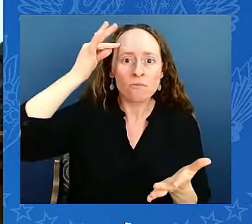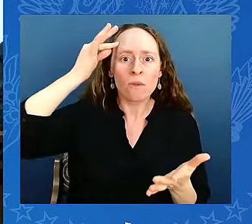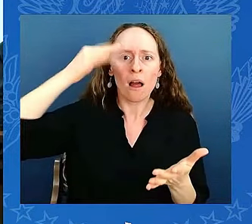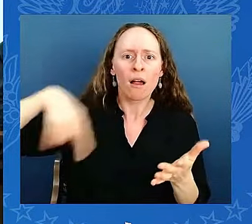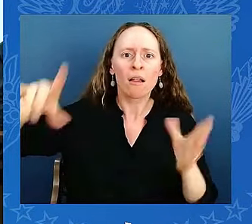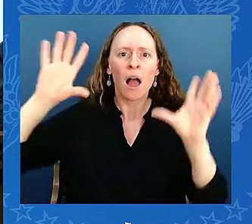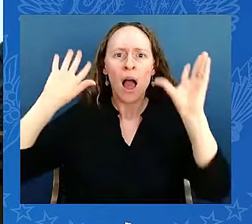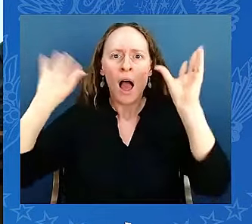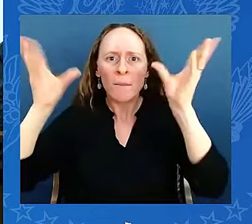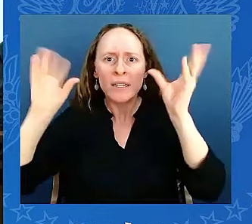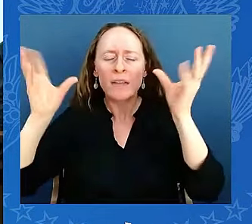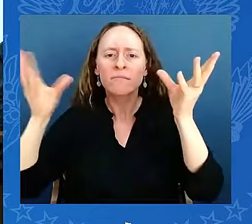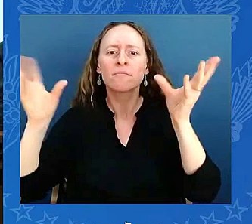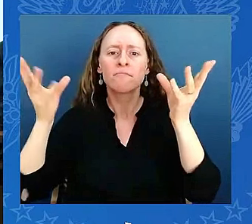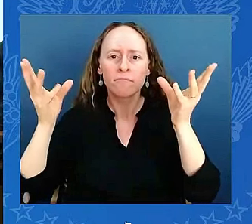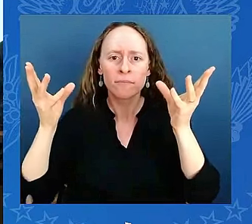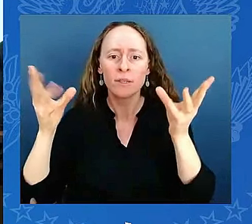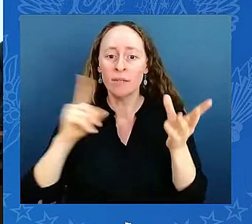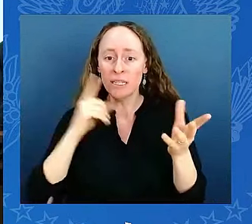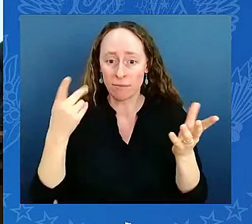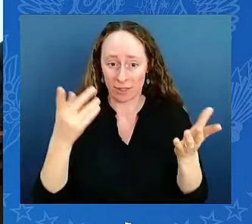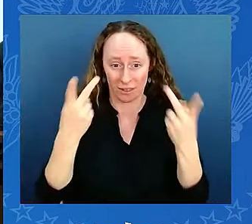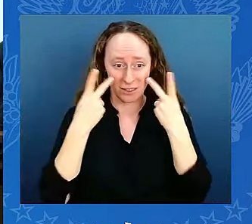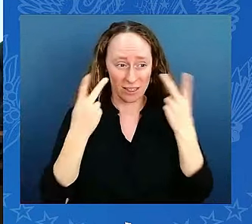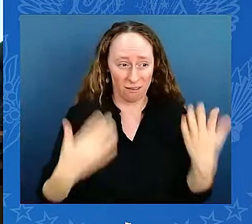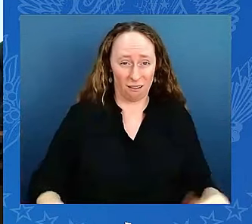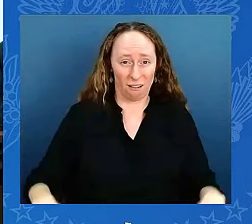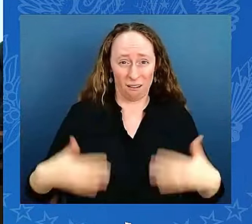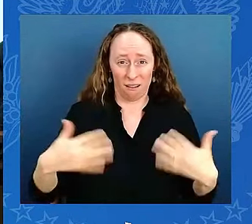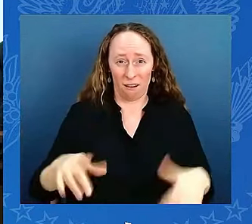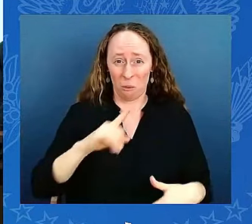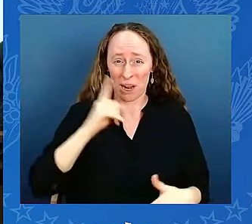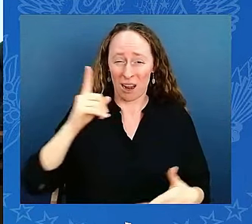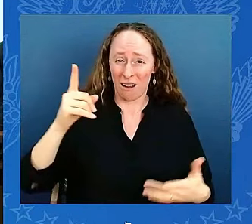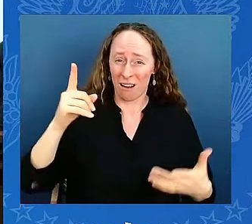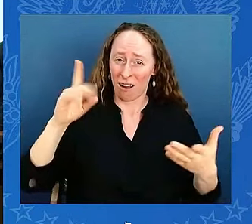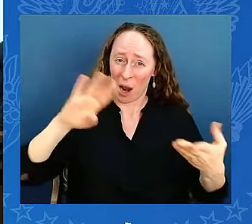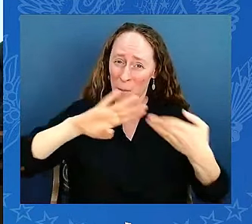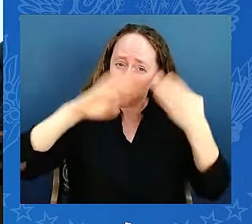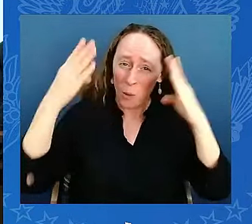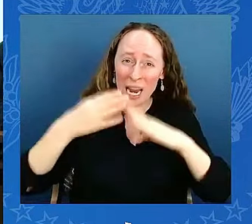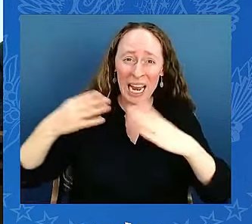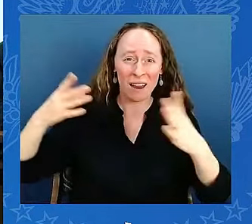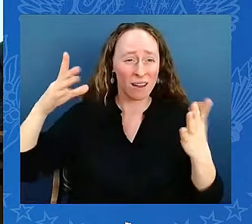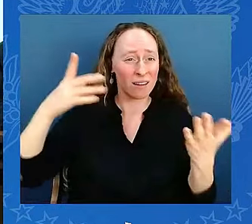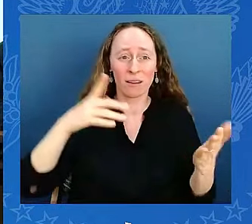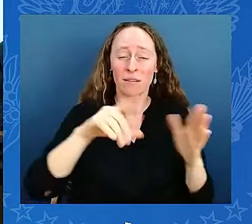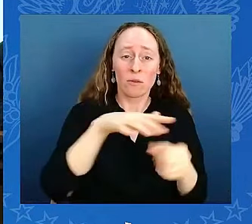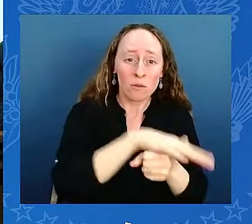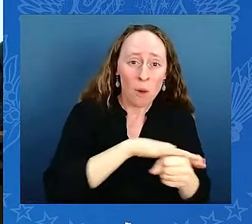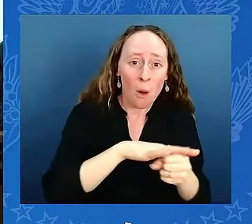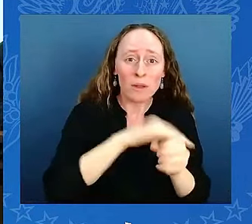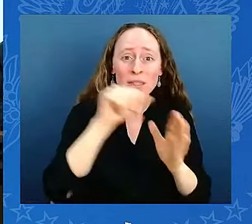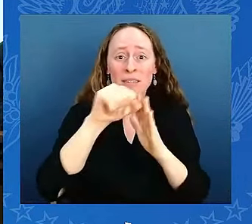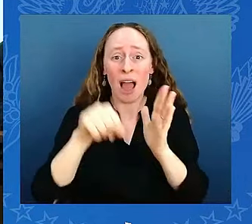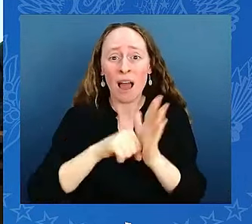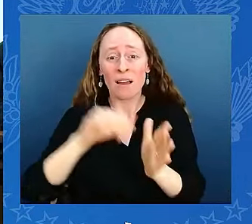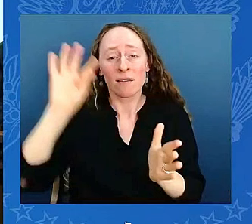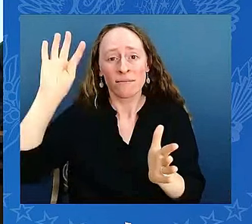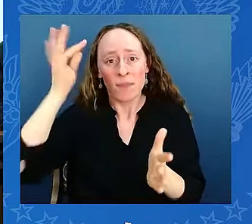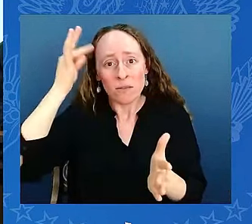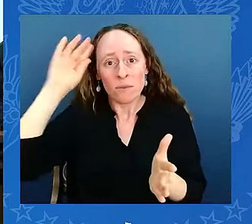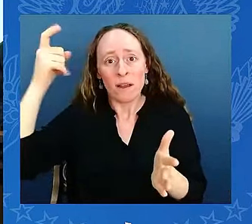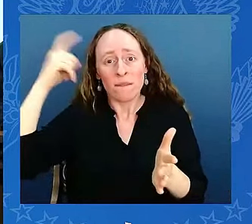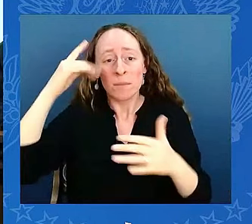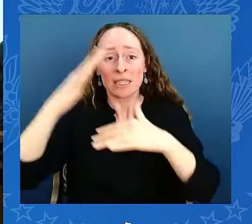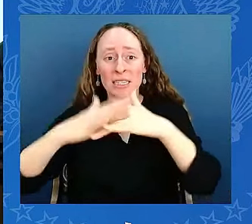whole of community. It's local, state, federal, tribal, at all levels, nonprofits, volunteer agencies, and the private sector to actually accomplish